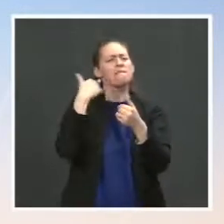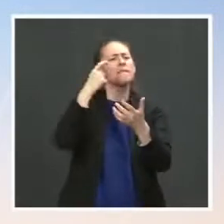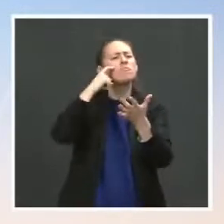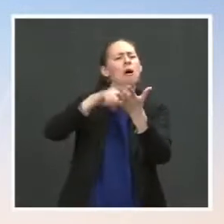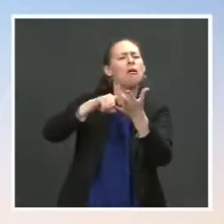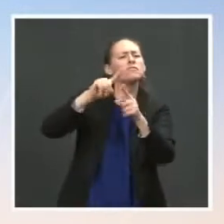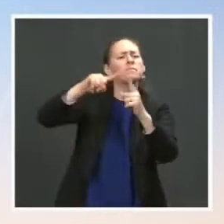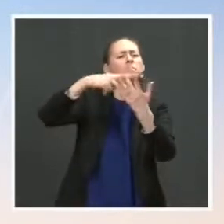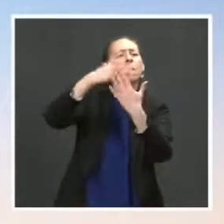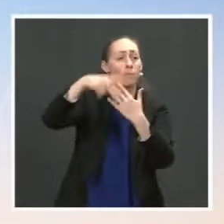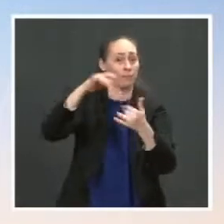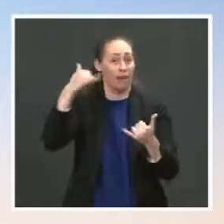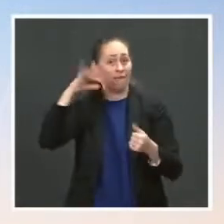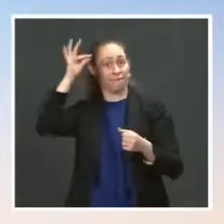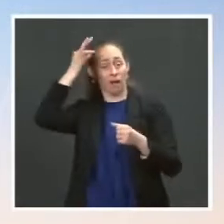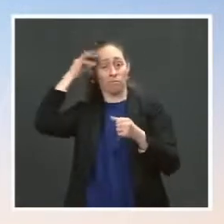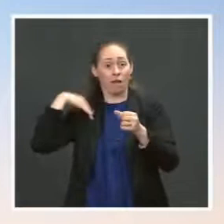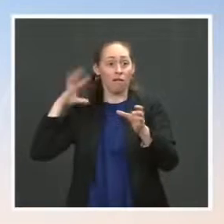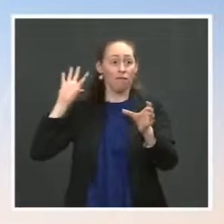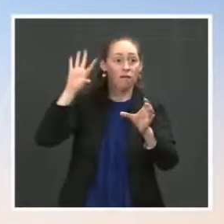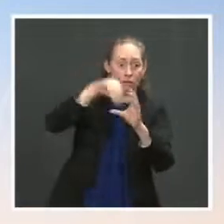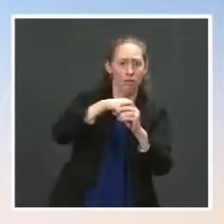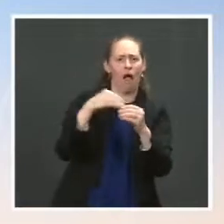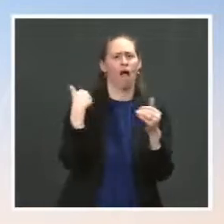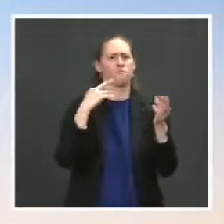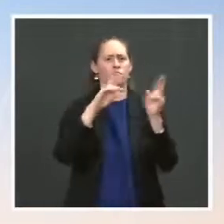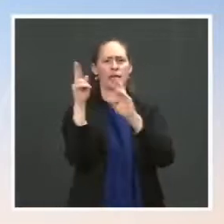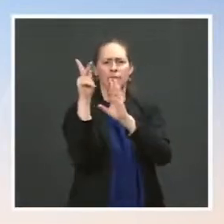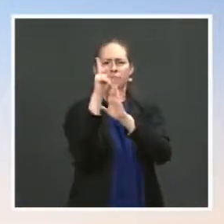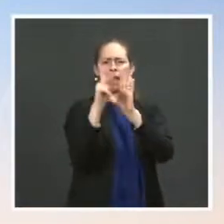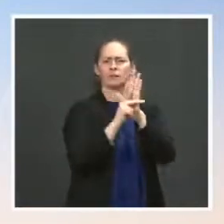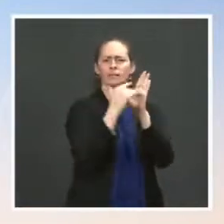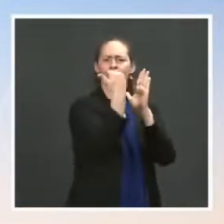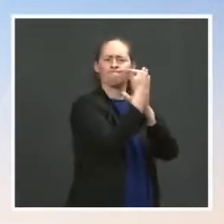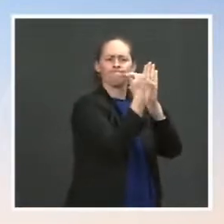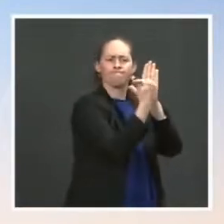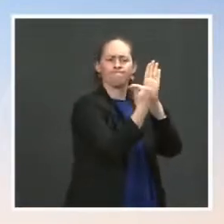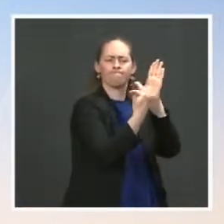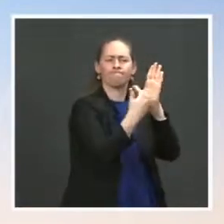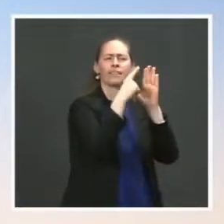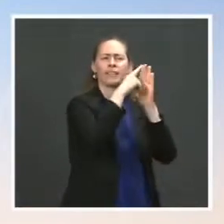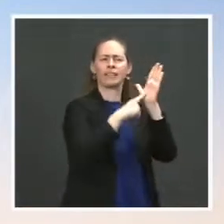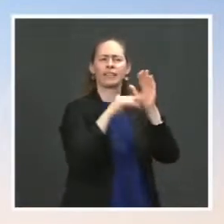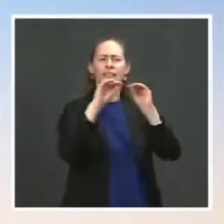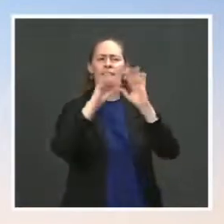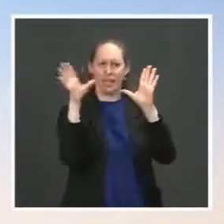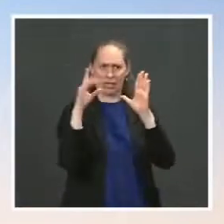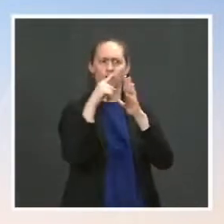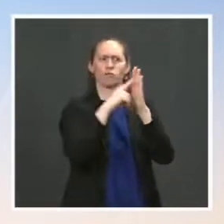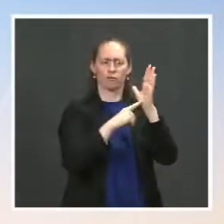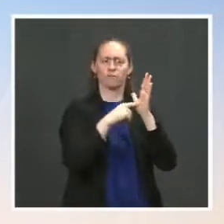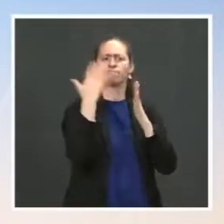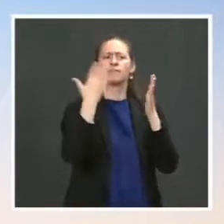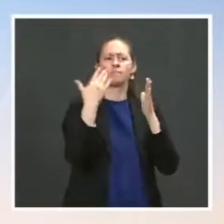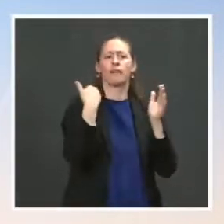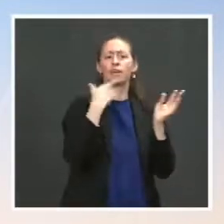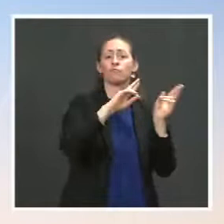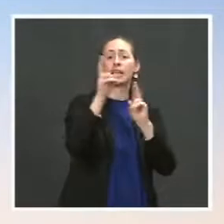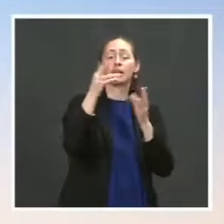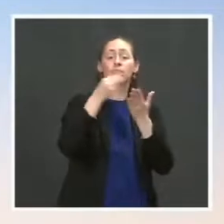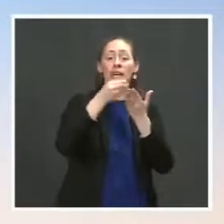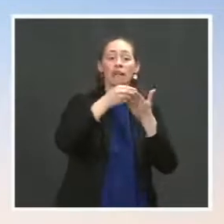the broad policy strokes, even in the existing discretionary grant programs. You've seen this. So, for example, with INFRA, formerly known as FAST